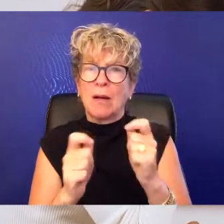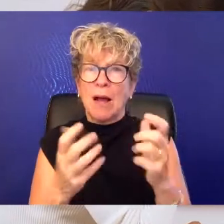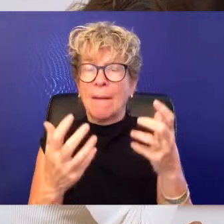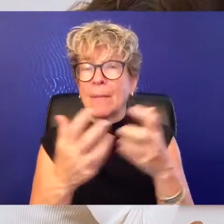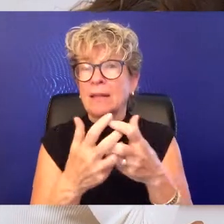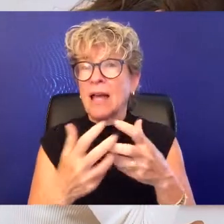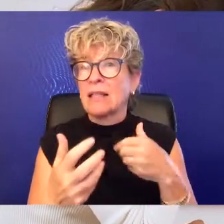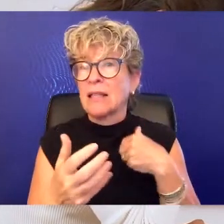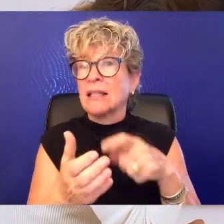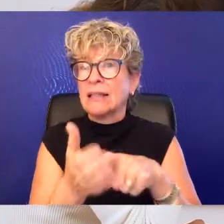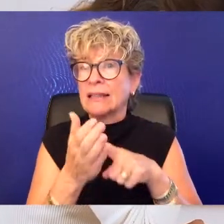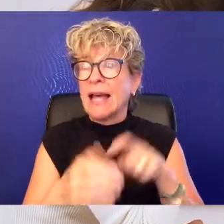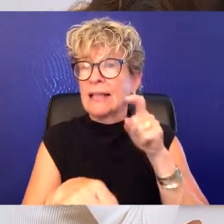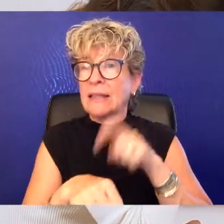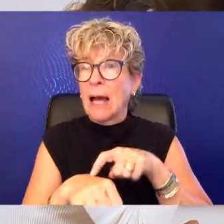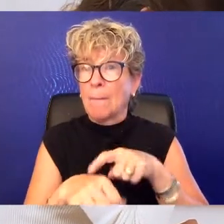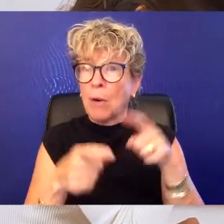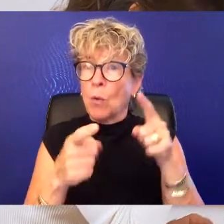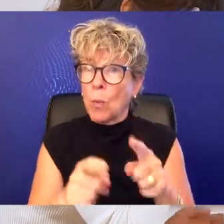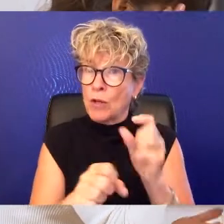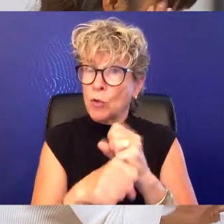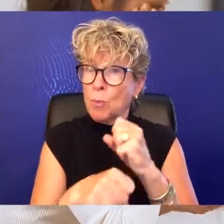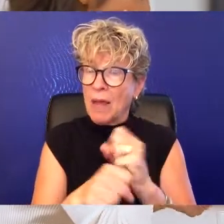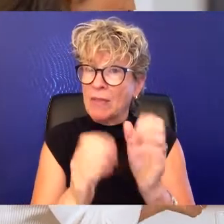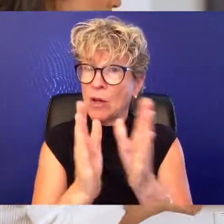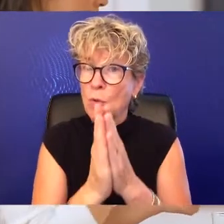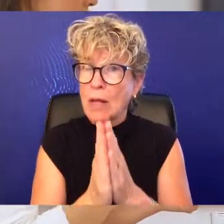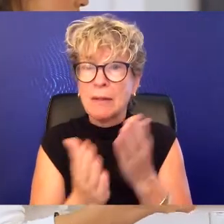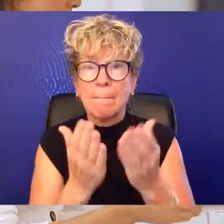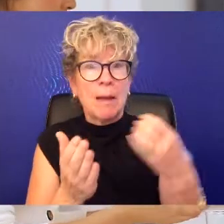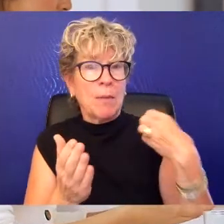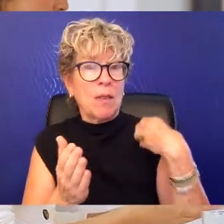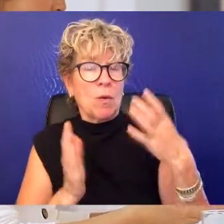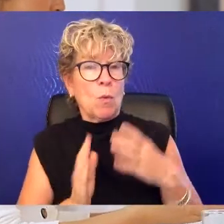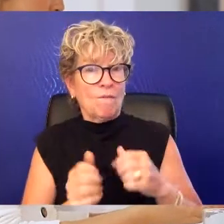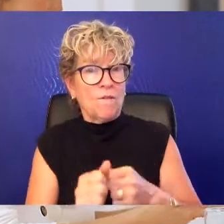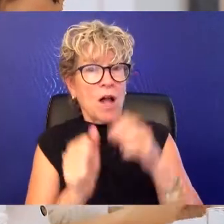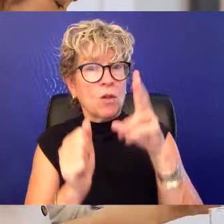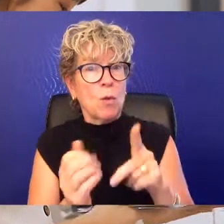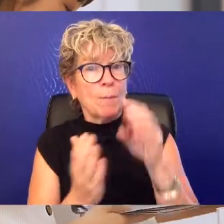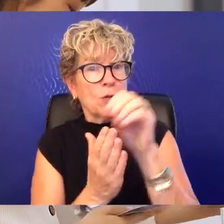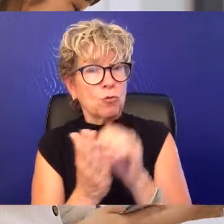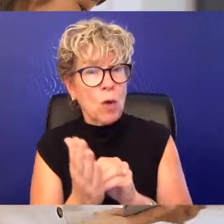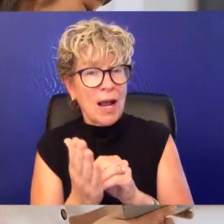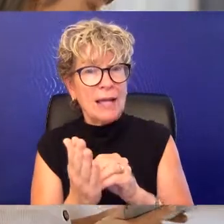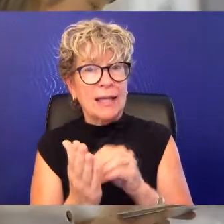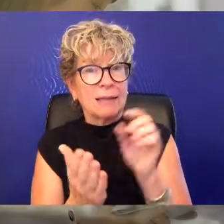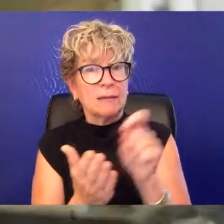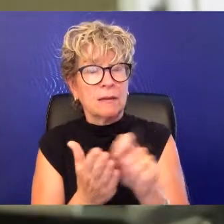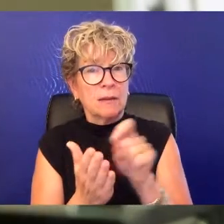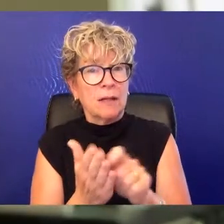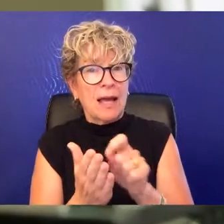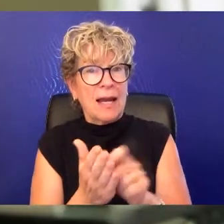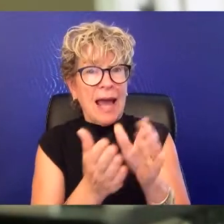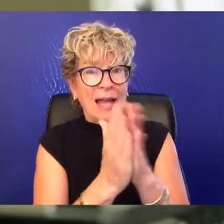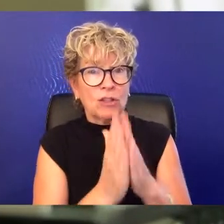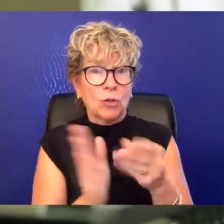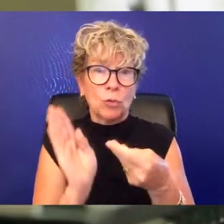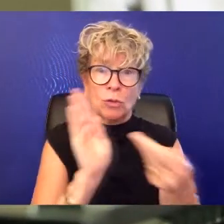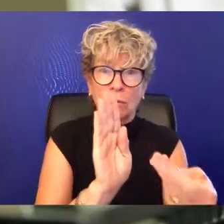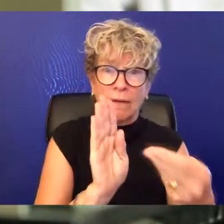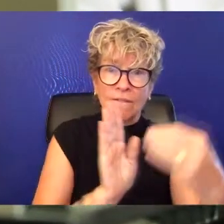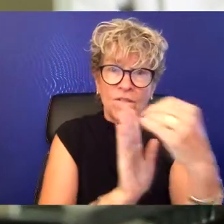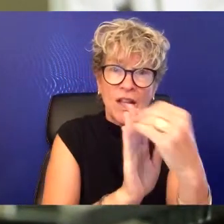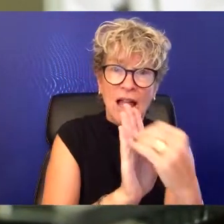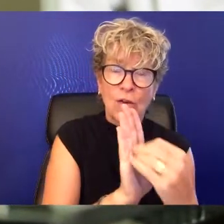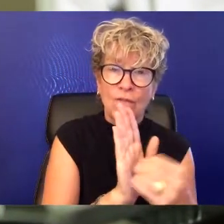time. Once you've made the request, your employer may follow up in writing or ask you to fill out a form. Your employer may also